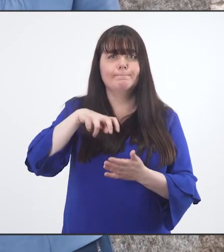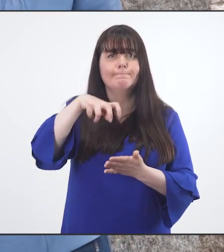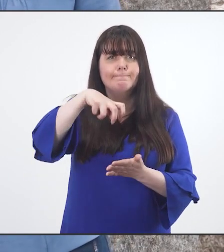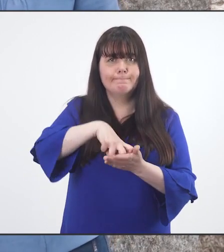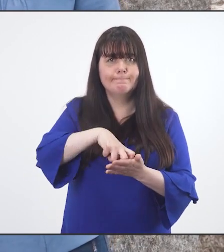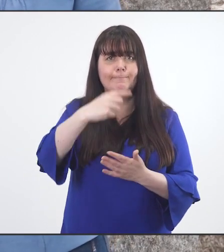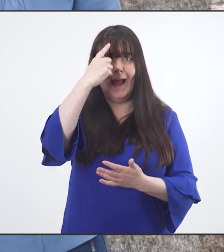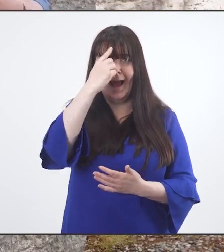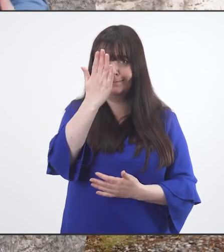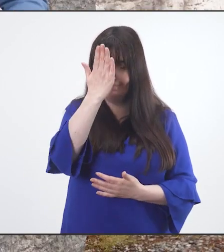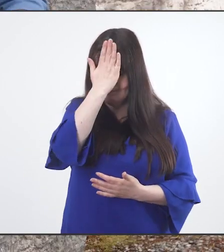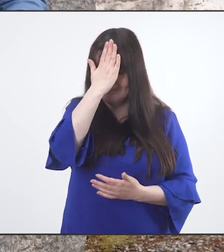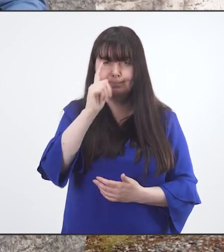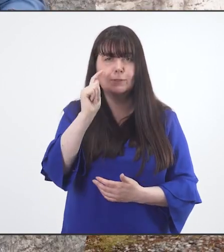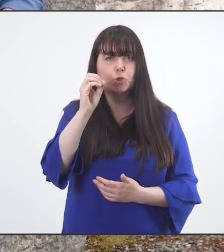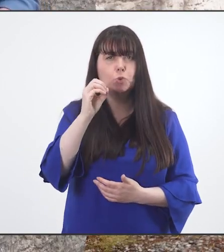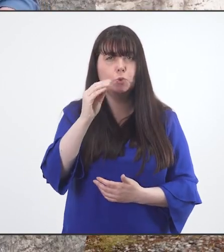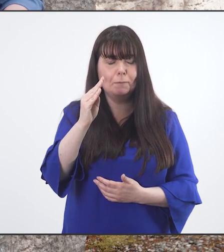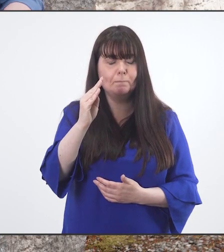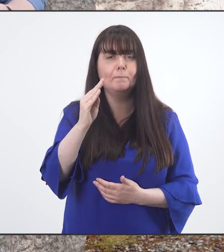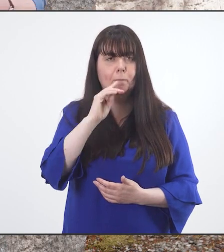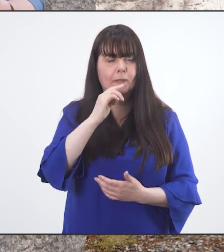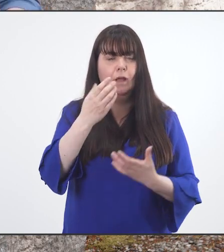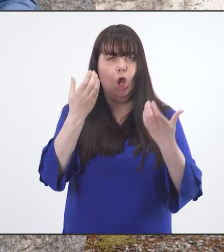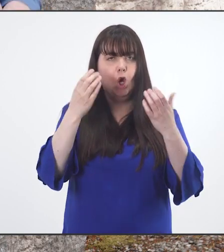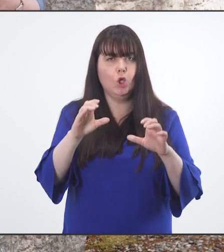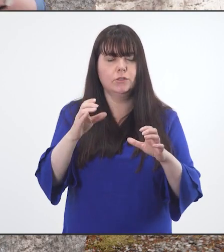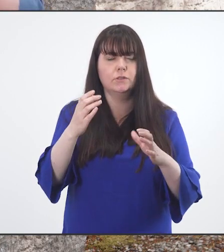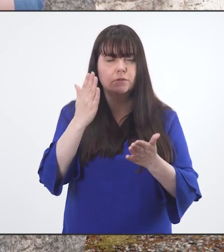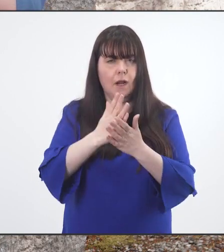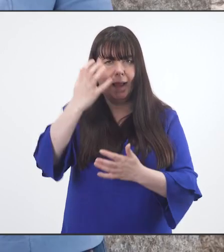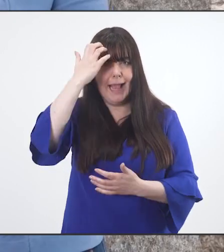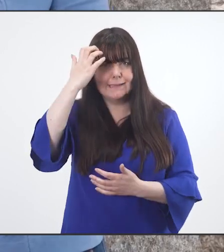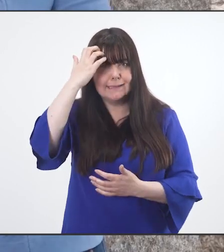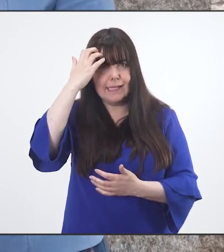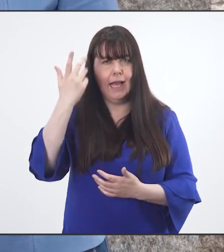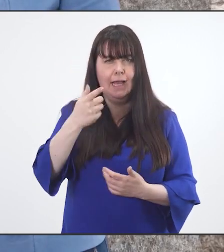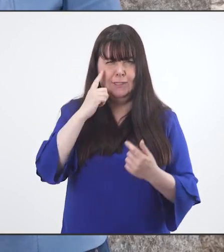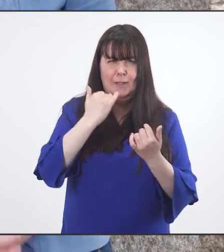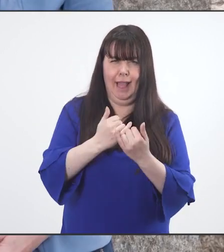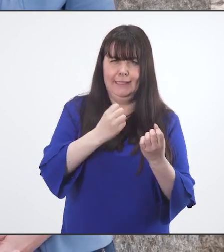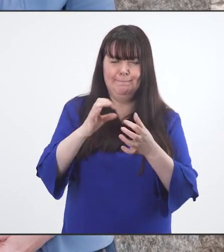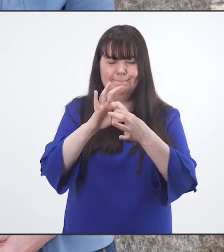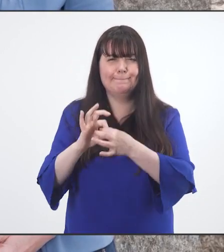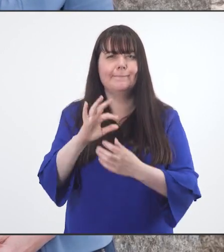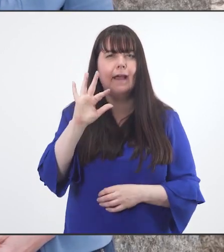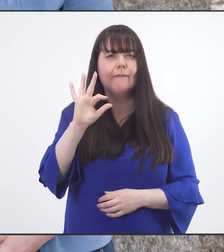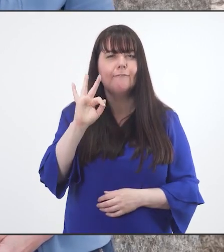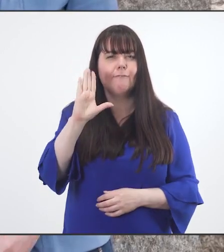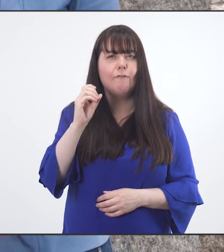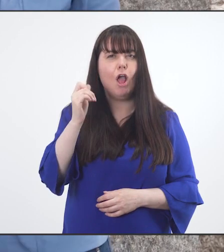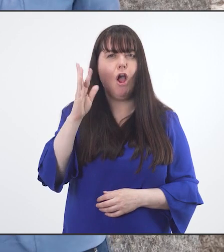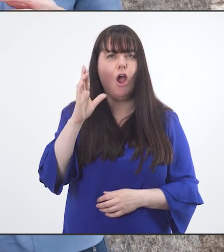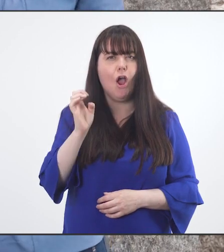that was beneficial to childbirth. Also, placing your head within the tomb was supposedly a cure for